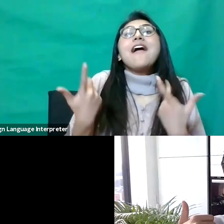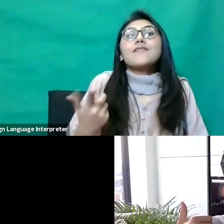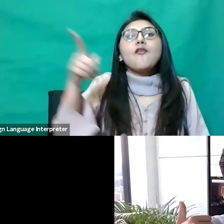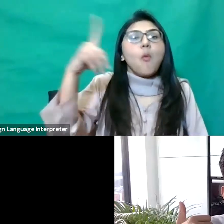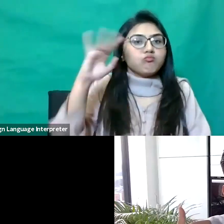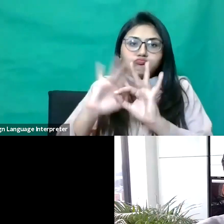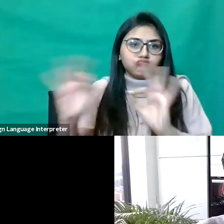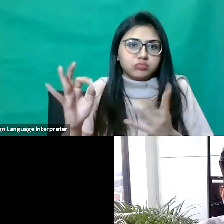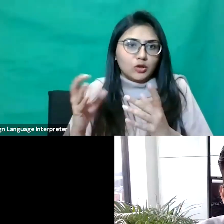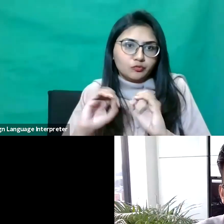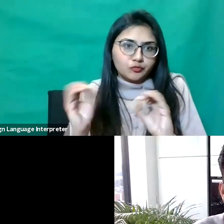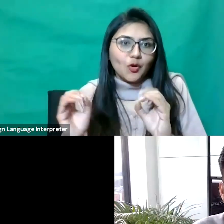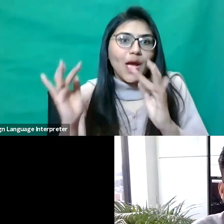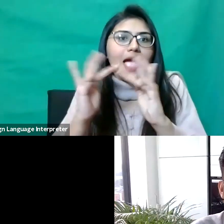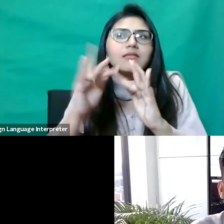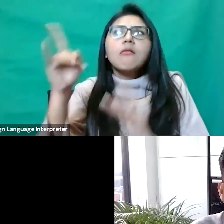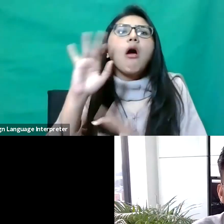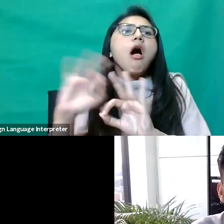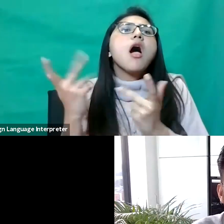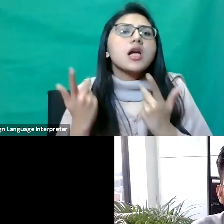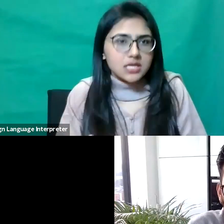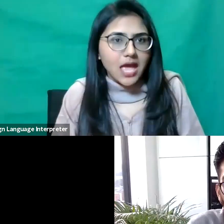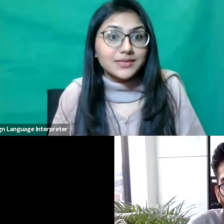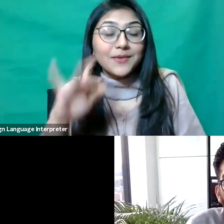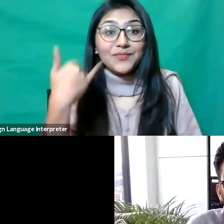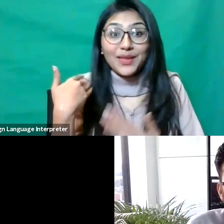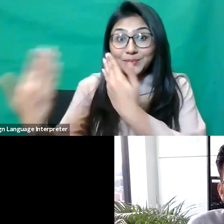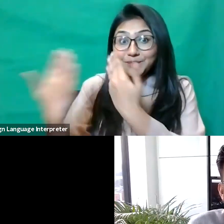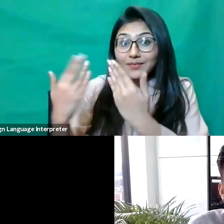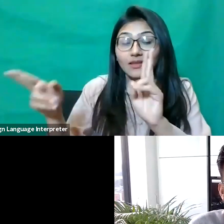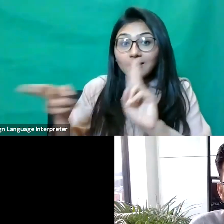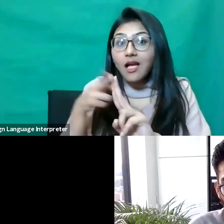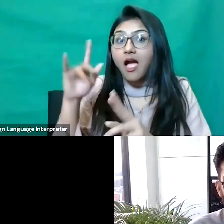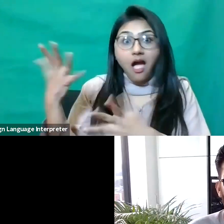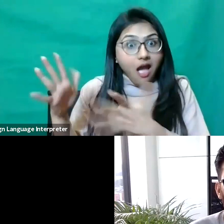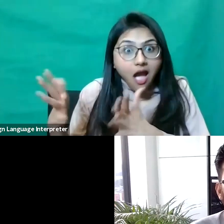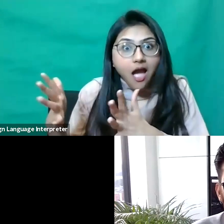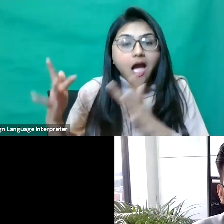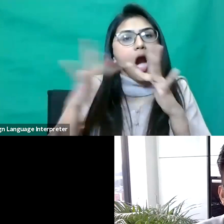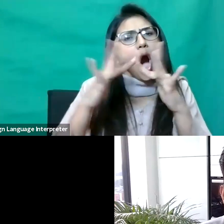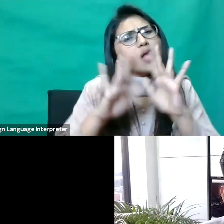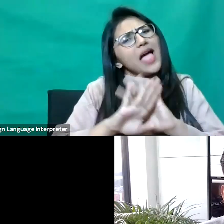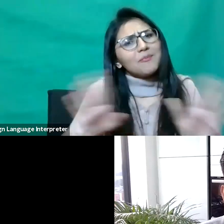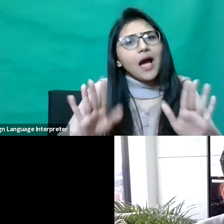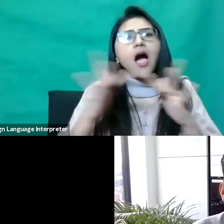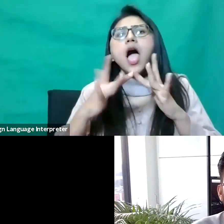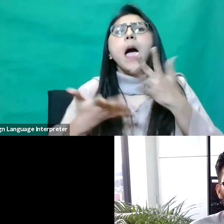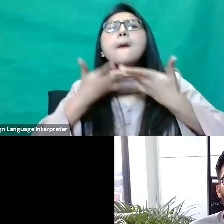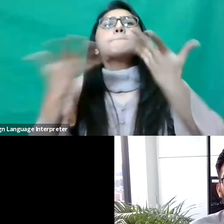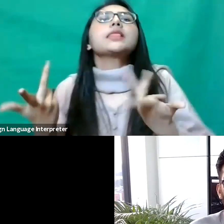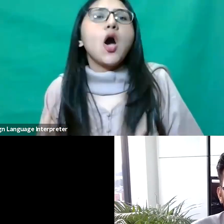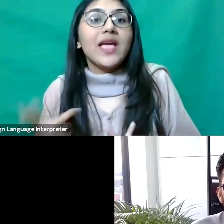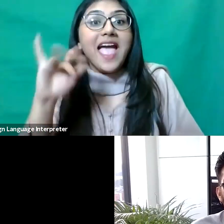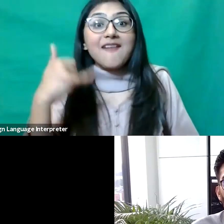like, if you're not meeting in person, how can you able to know that what is this this guy